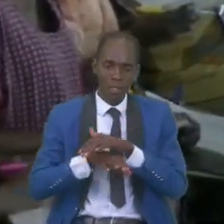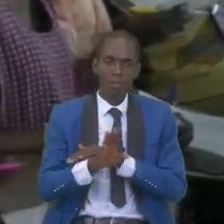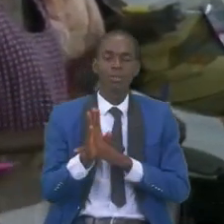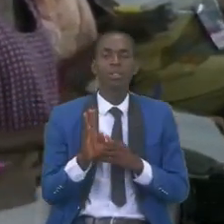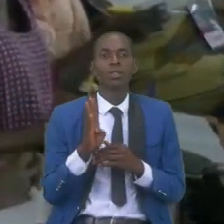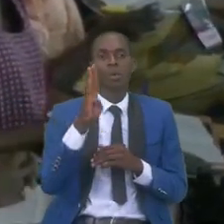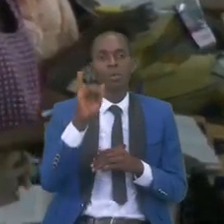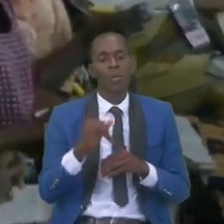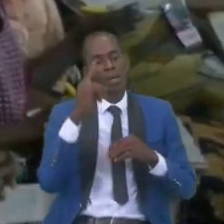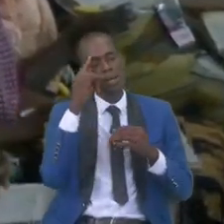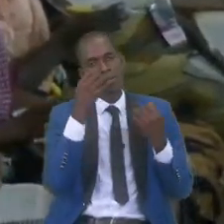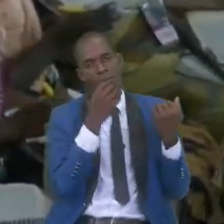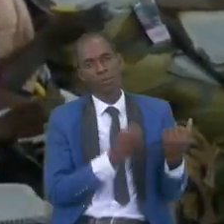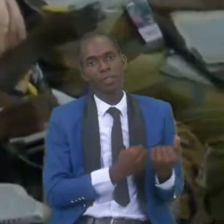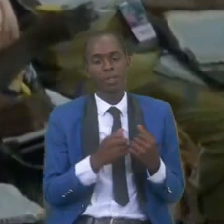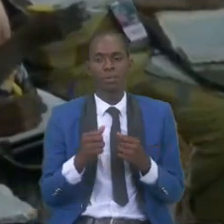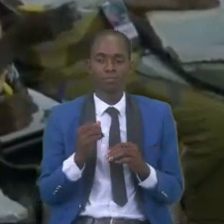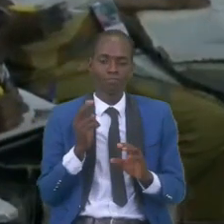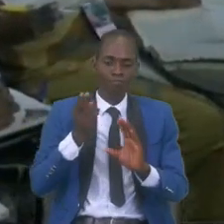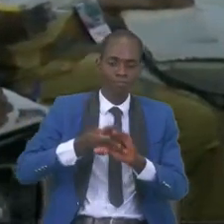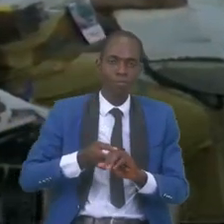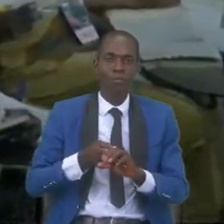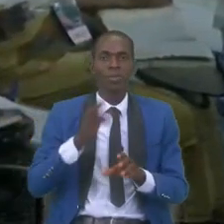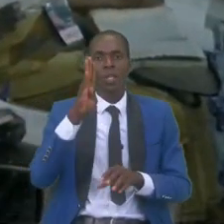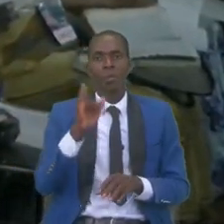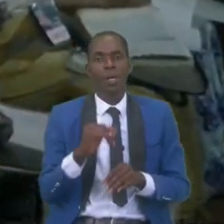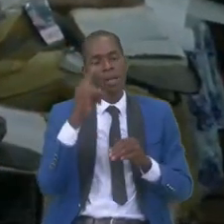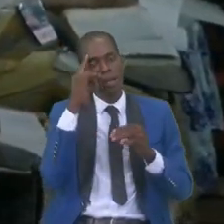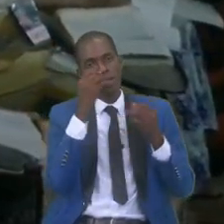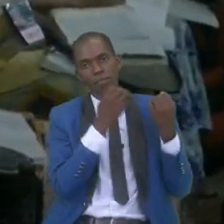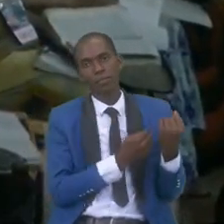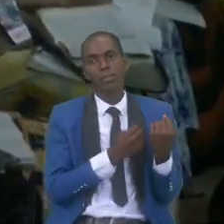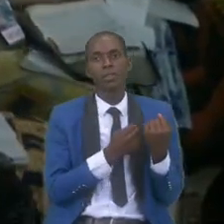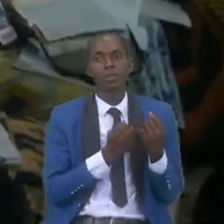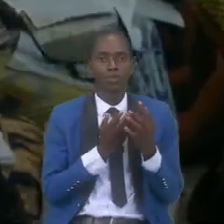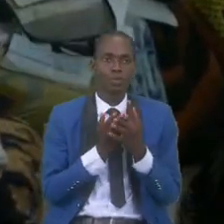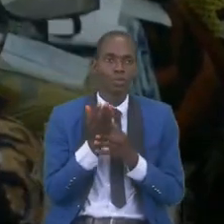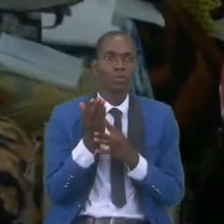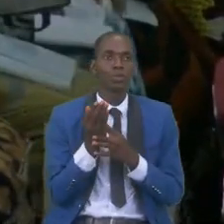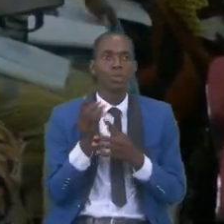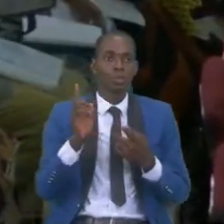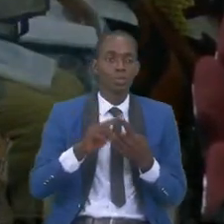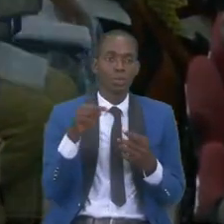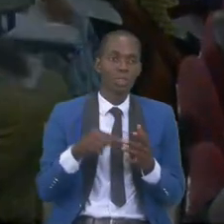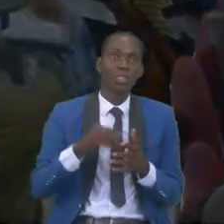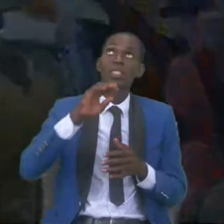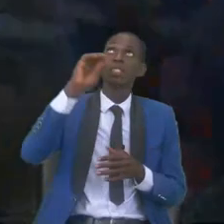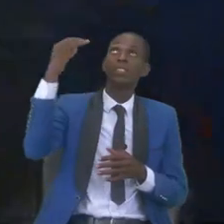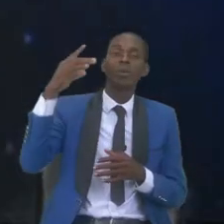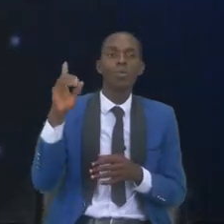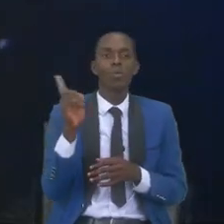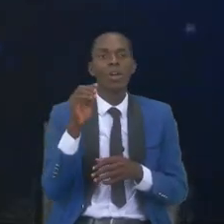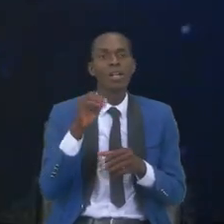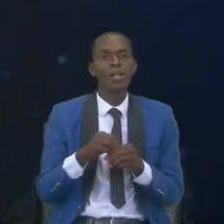by faith, participation by faith through into this grace wherein